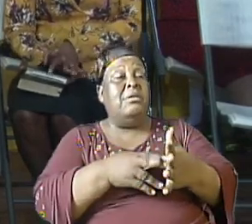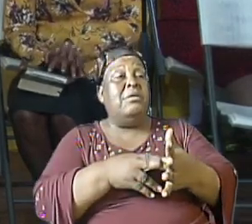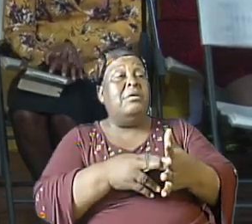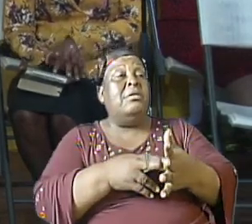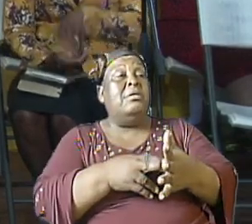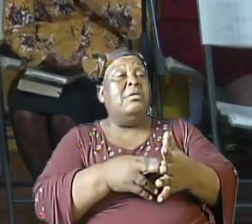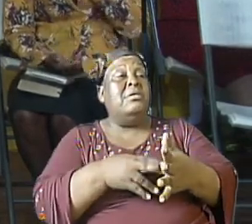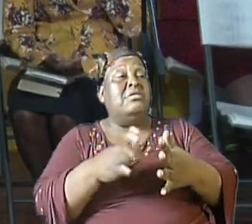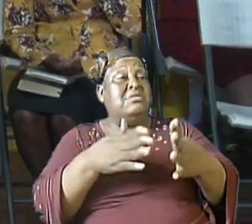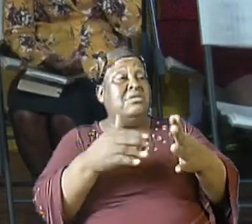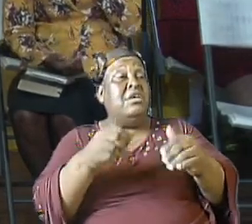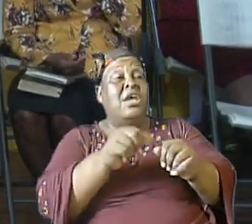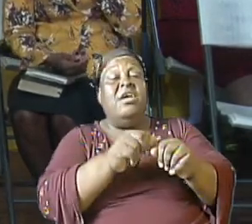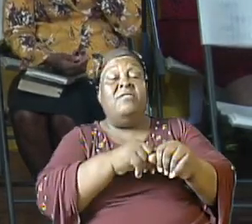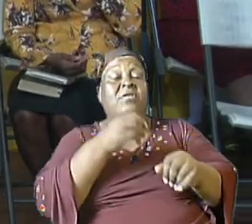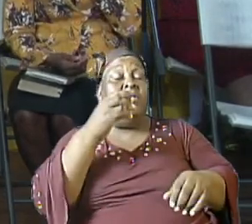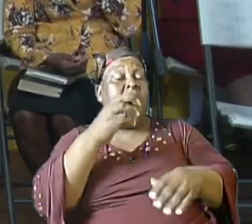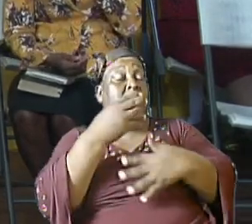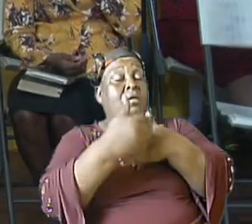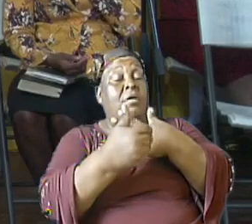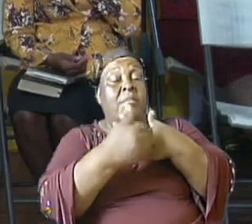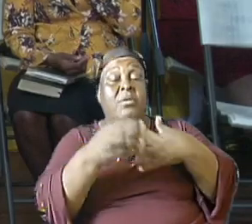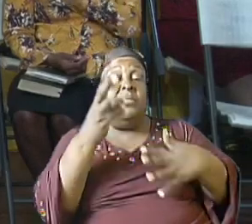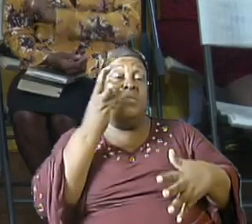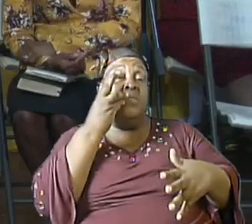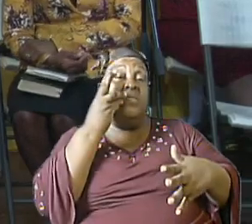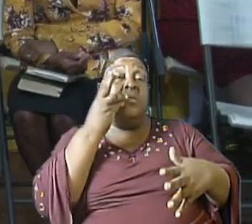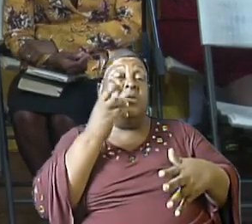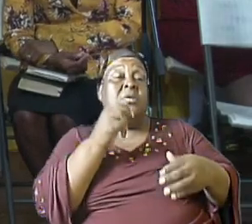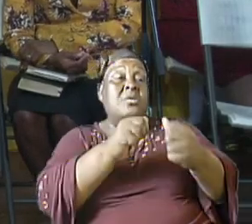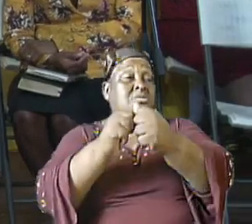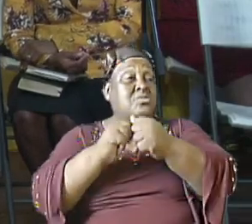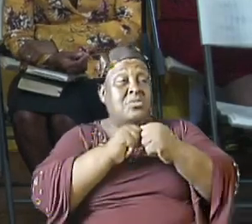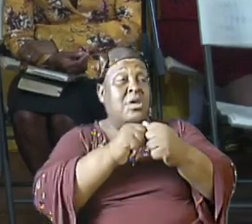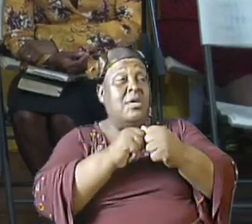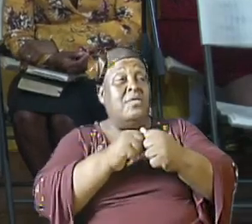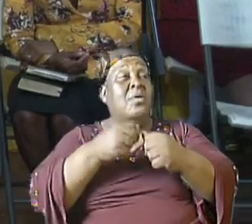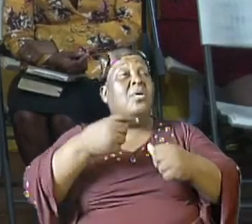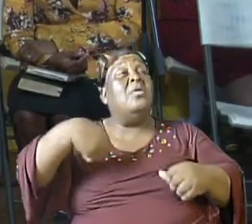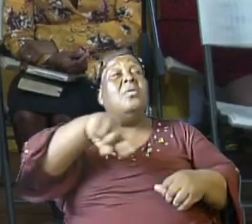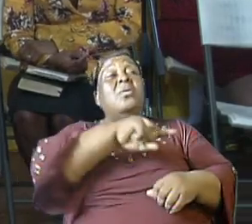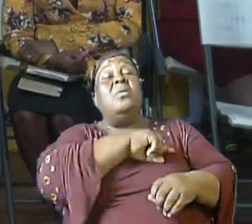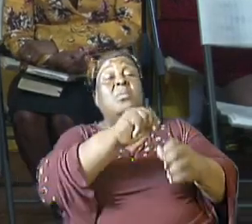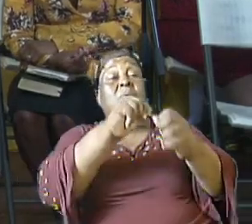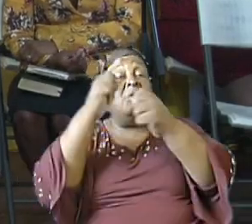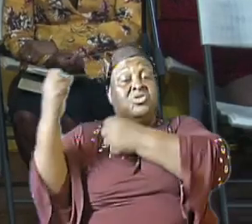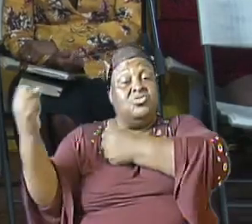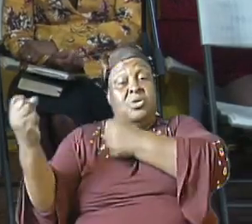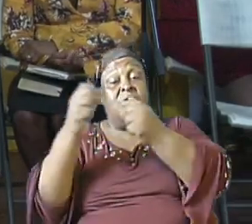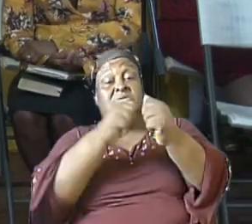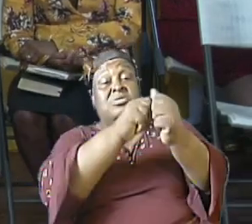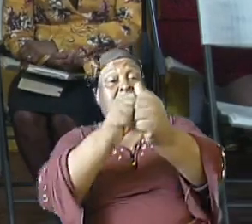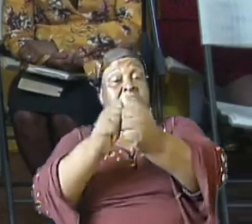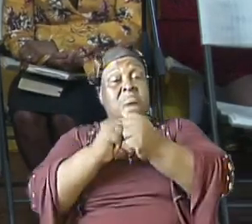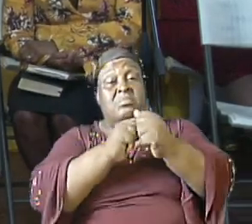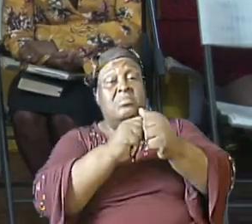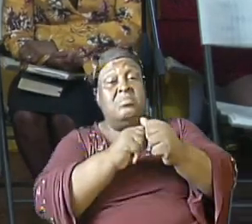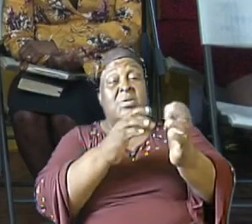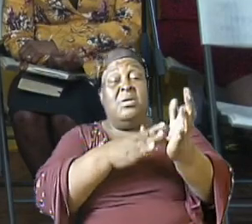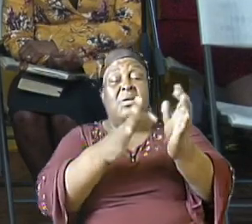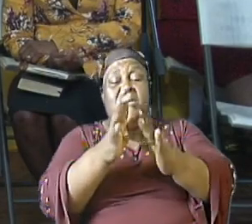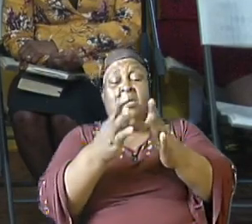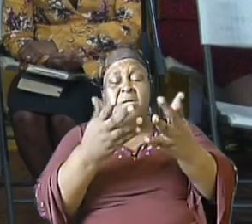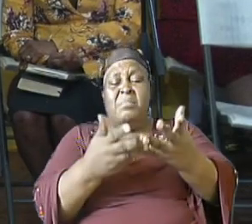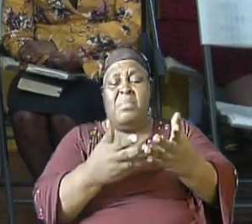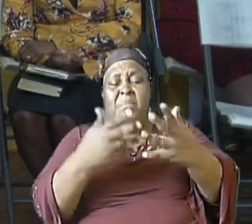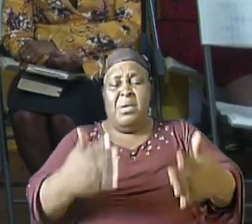communion service. As we learned today, we are stronger together. Right? The Bible, these are things the Bible encourages